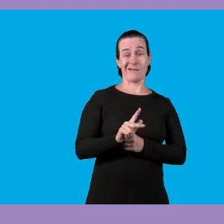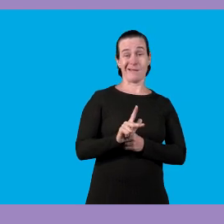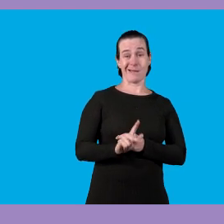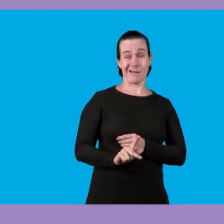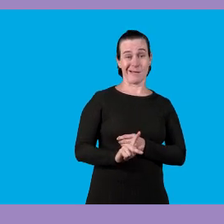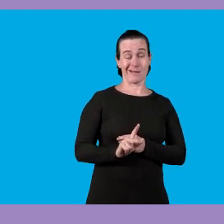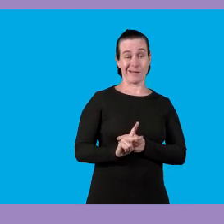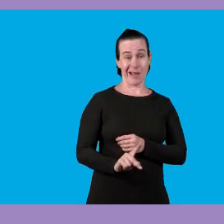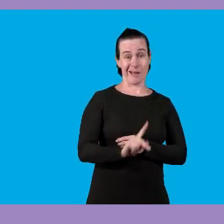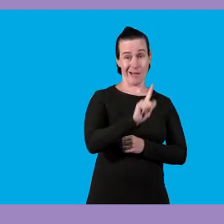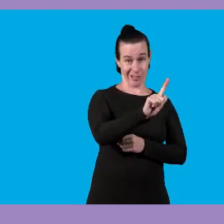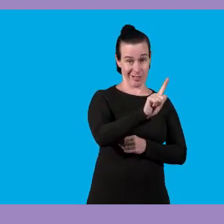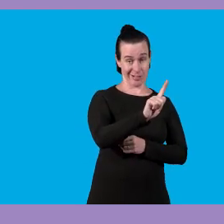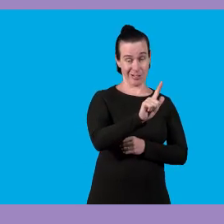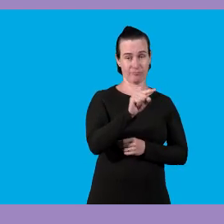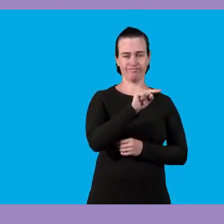KL